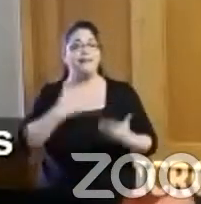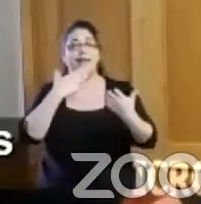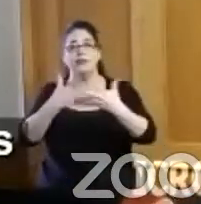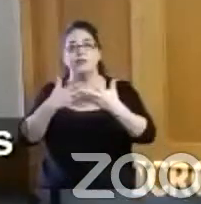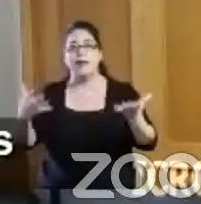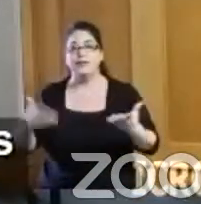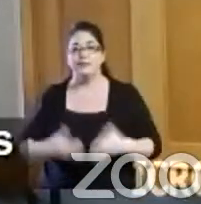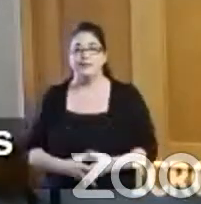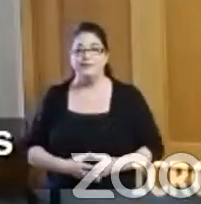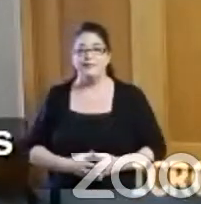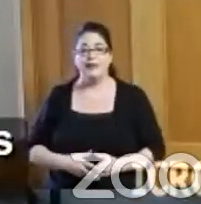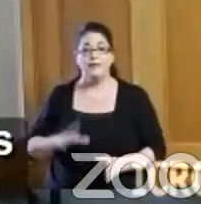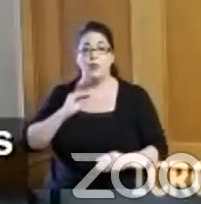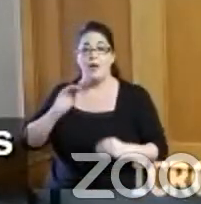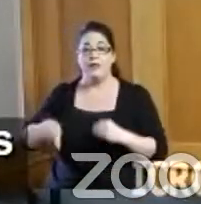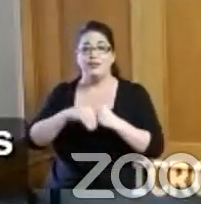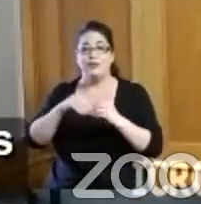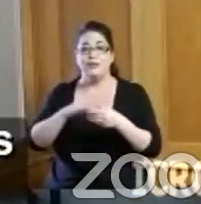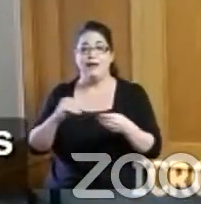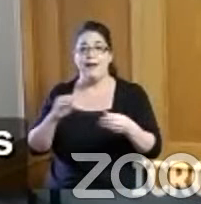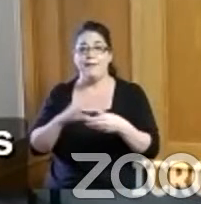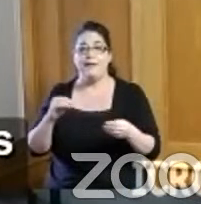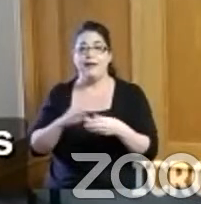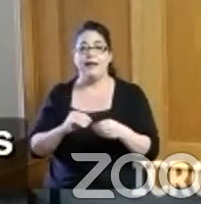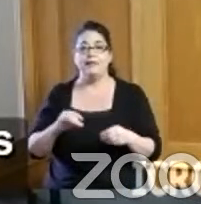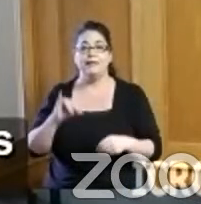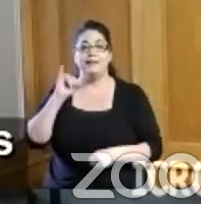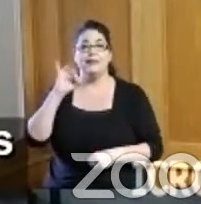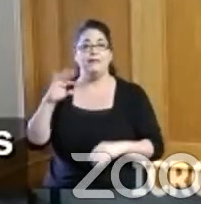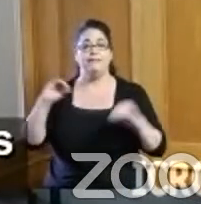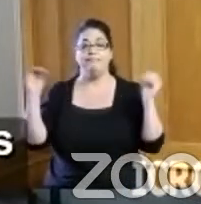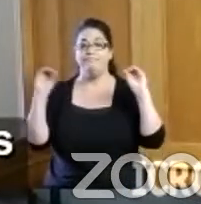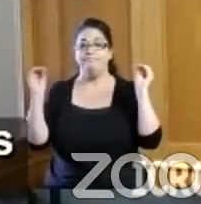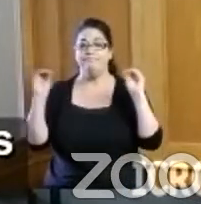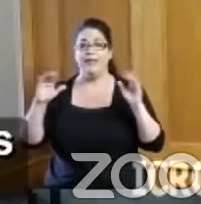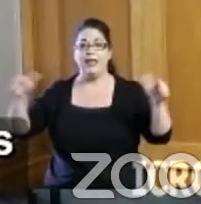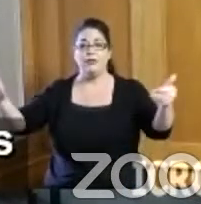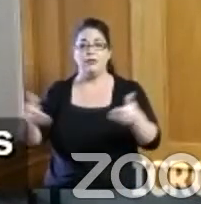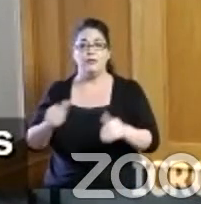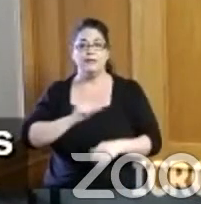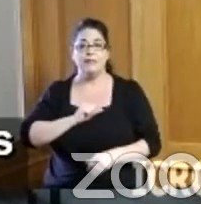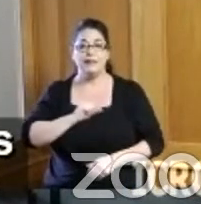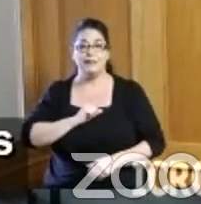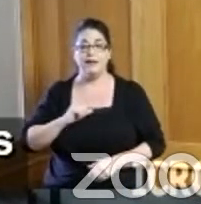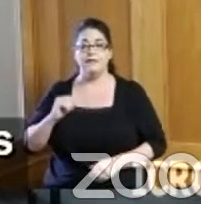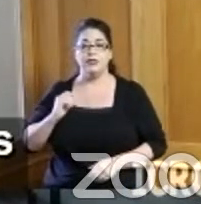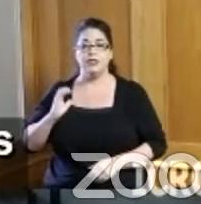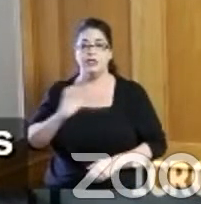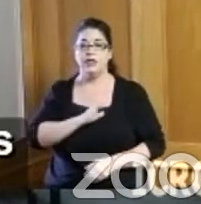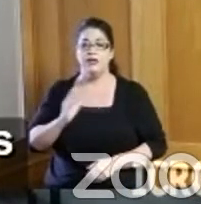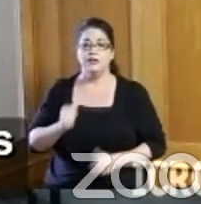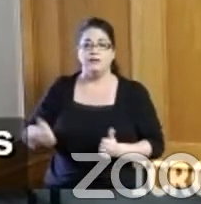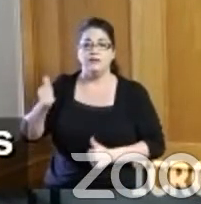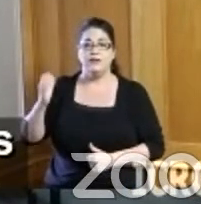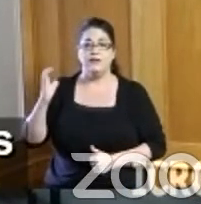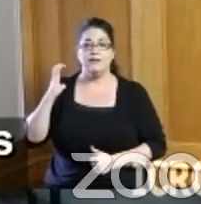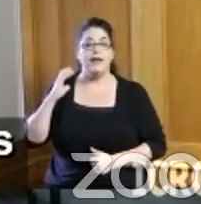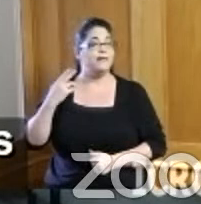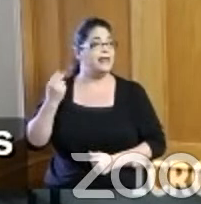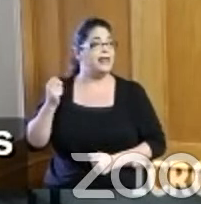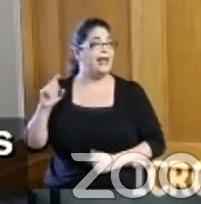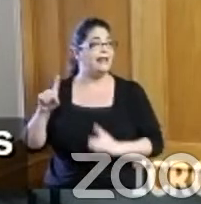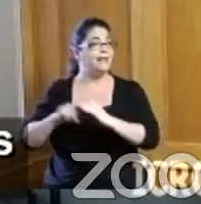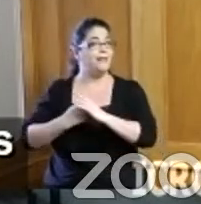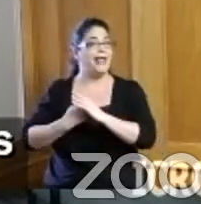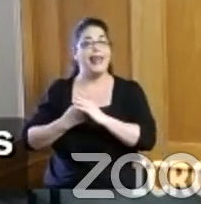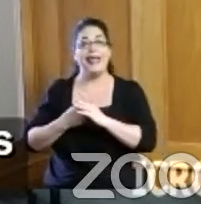much. I have no additional comments. I'd be remiss if I did not introduce my chief of staff, since everybody else has. He came right at the